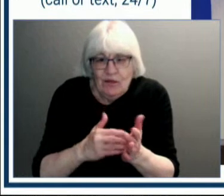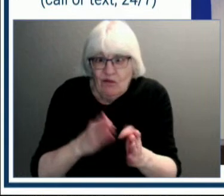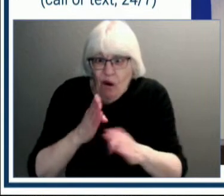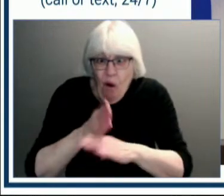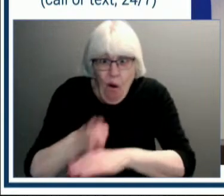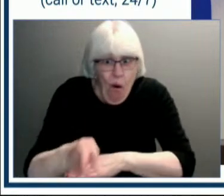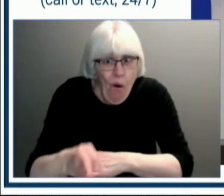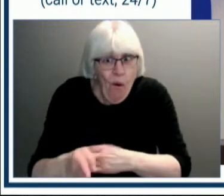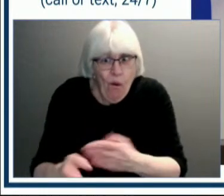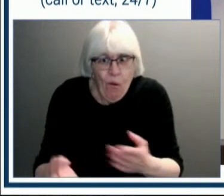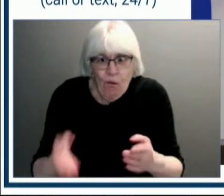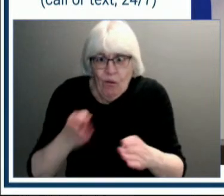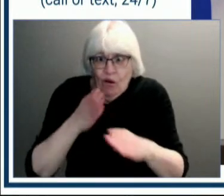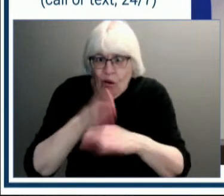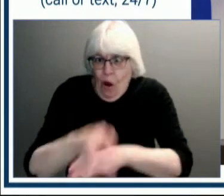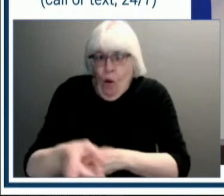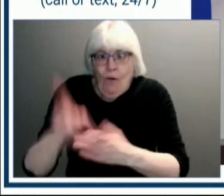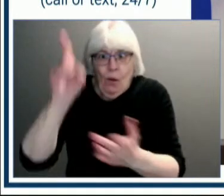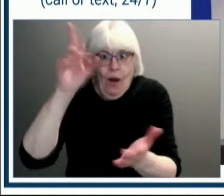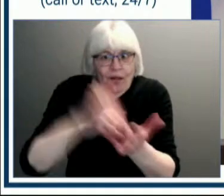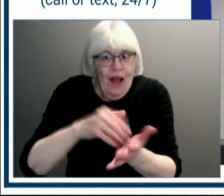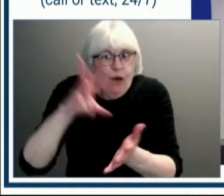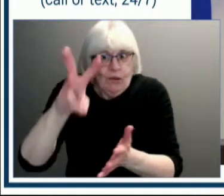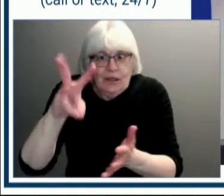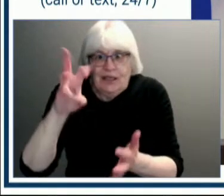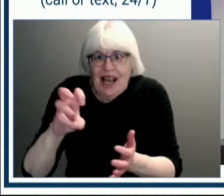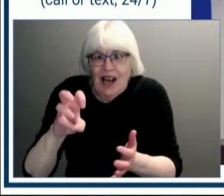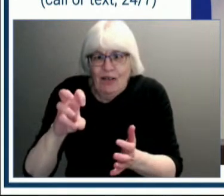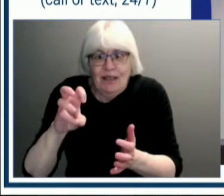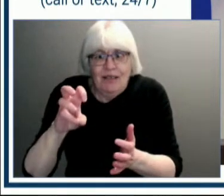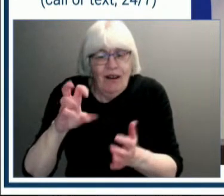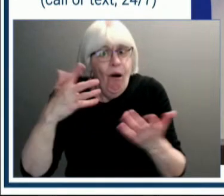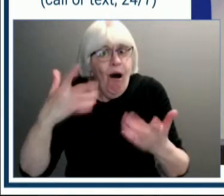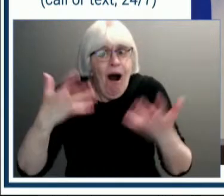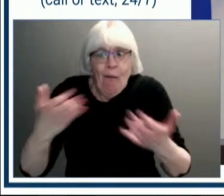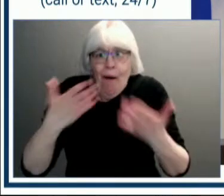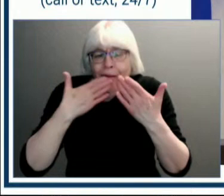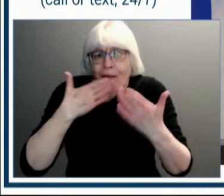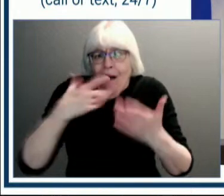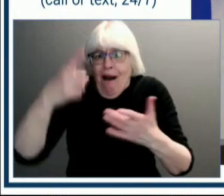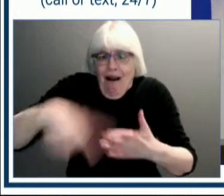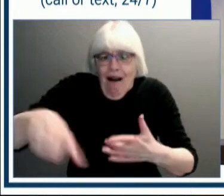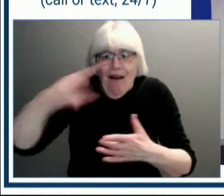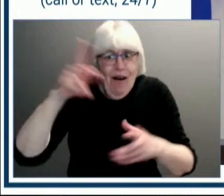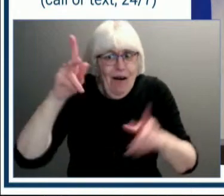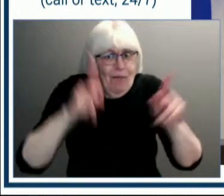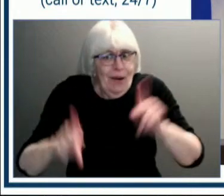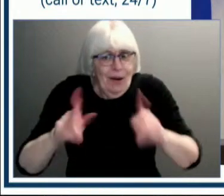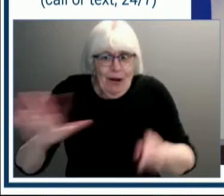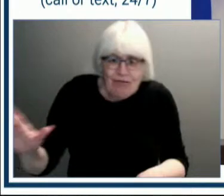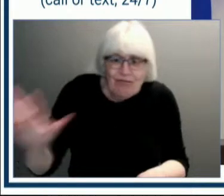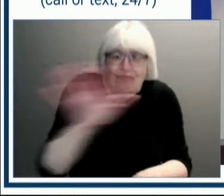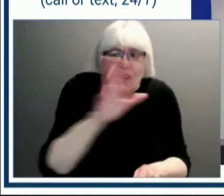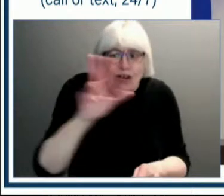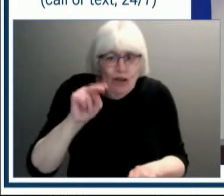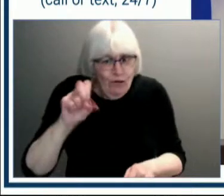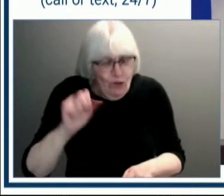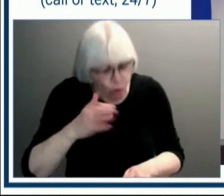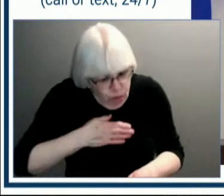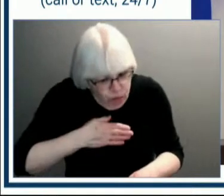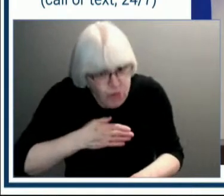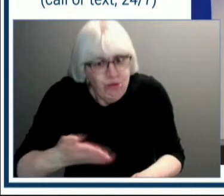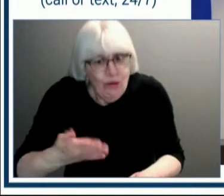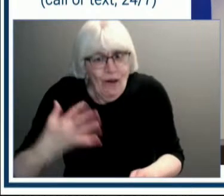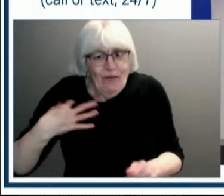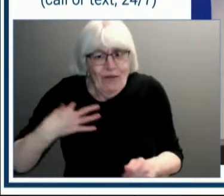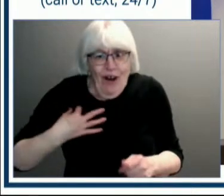those Nova Scotians across the entire province who are stepping up to help out. It is much needed and it is